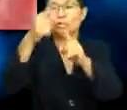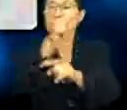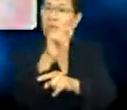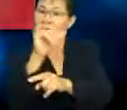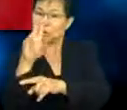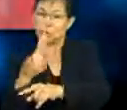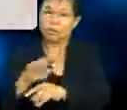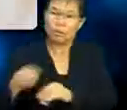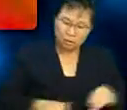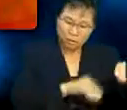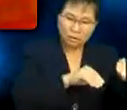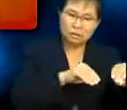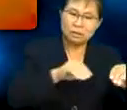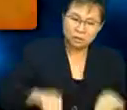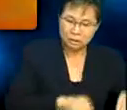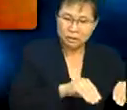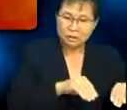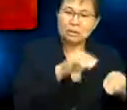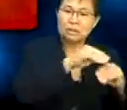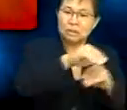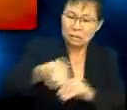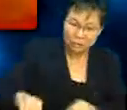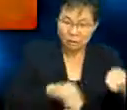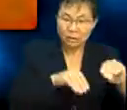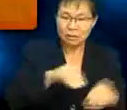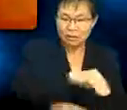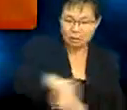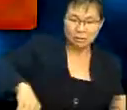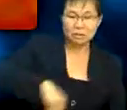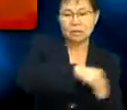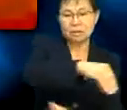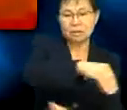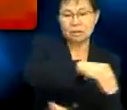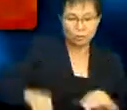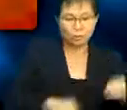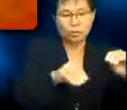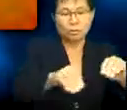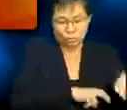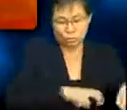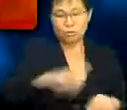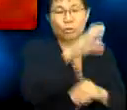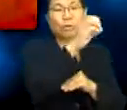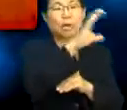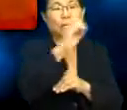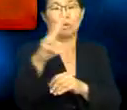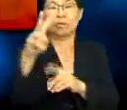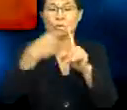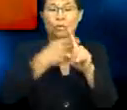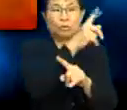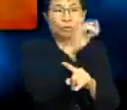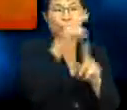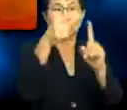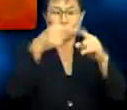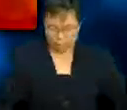oxygen to the tissue. The circulatory system also transports carbon dioxide from tissues